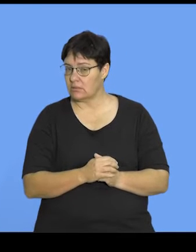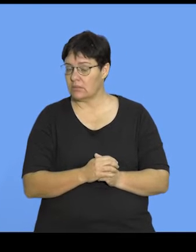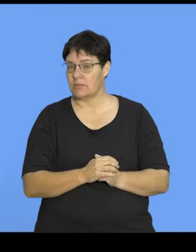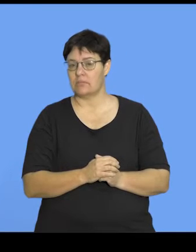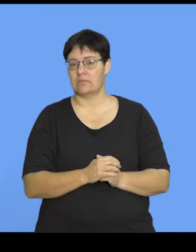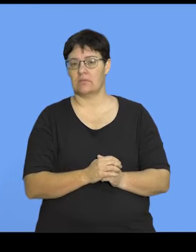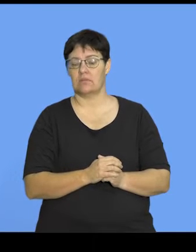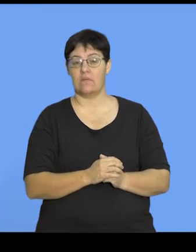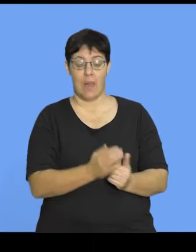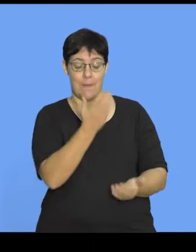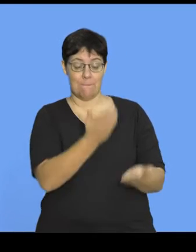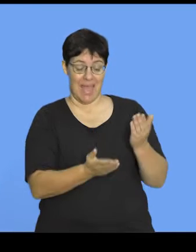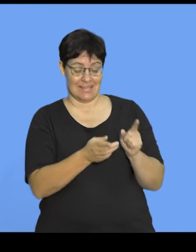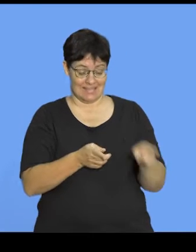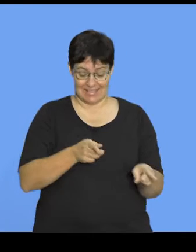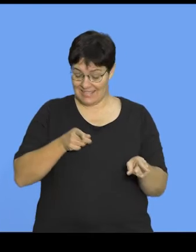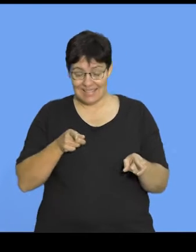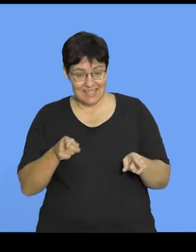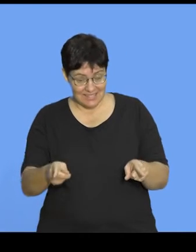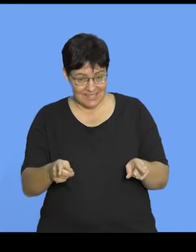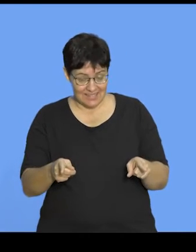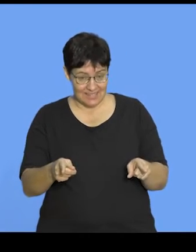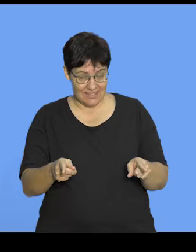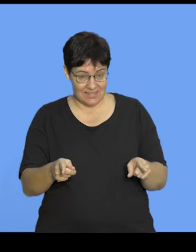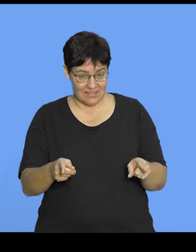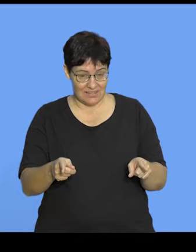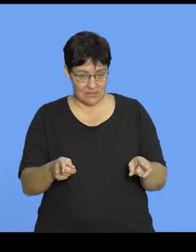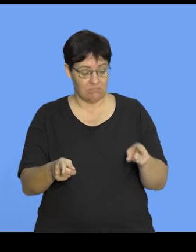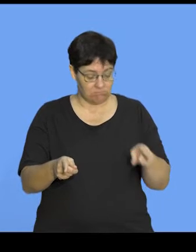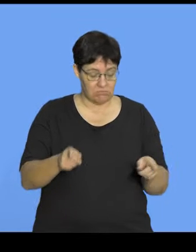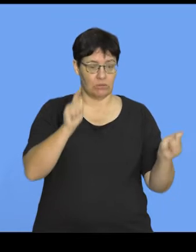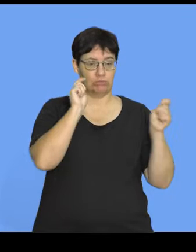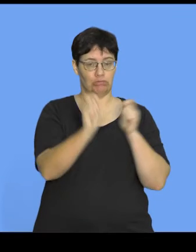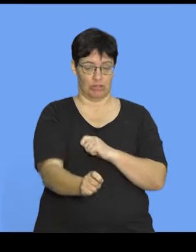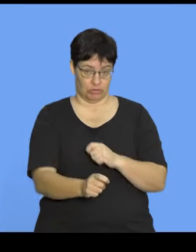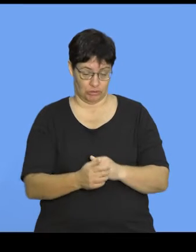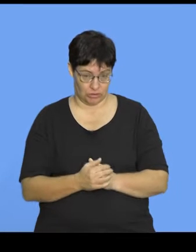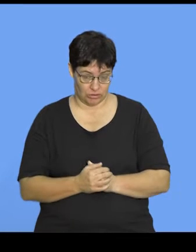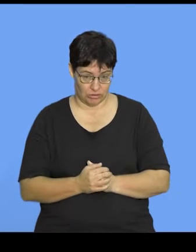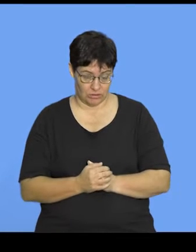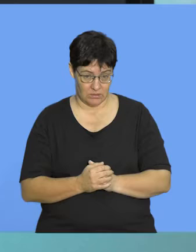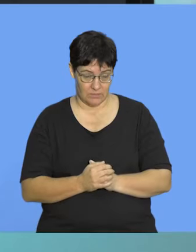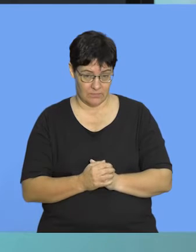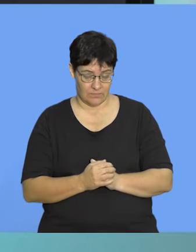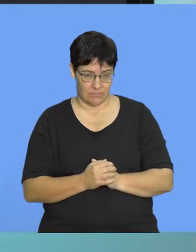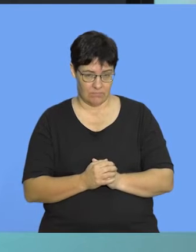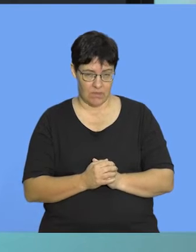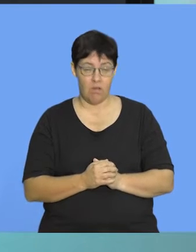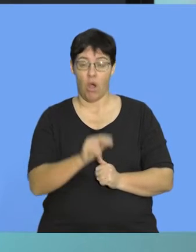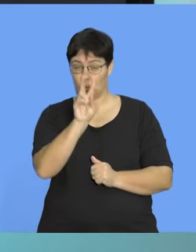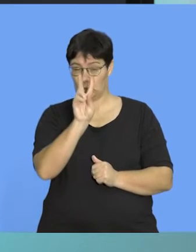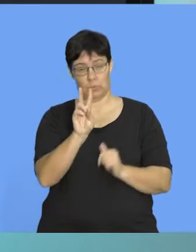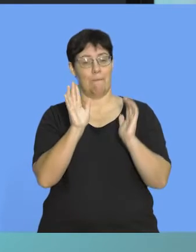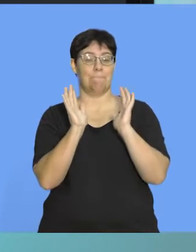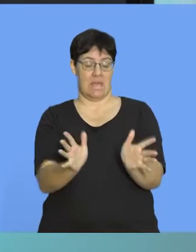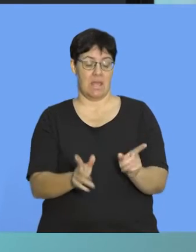happens when the mass of the two objects involved change. We're only going to look at two objects for now because